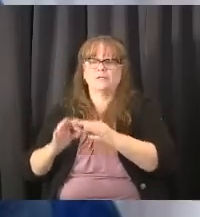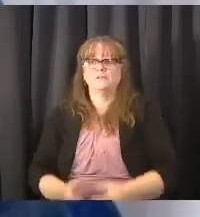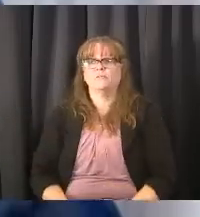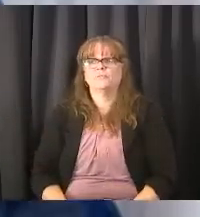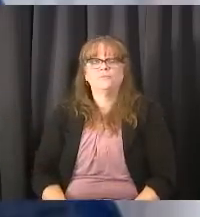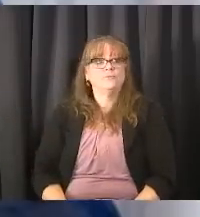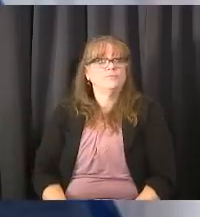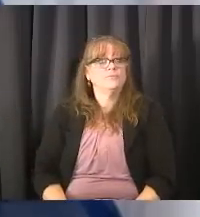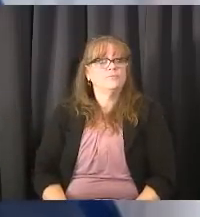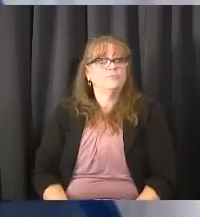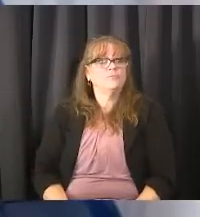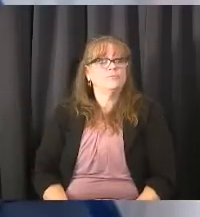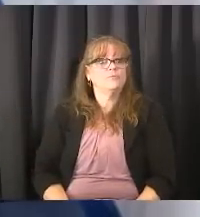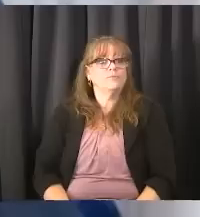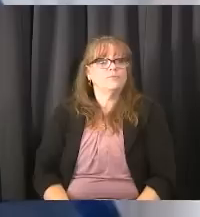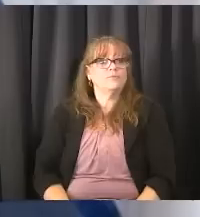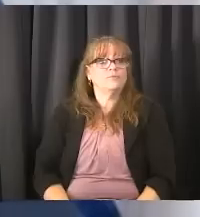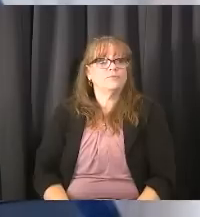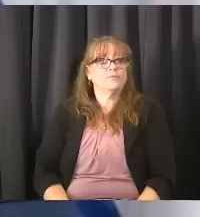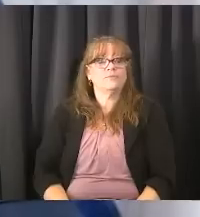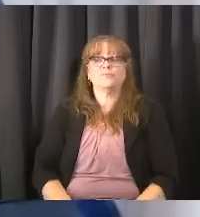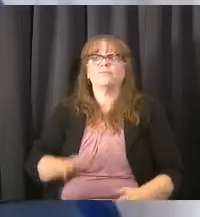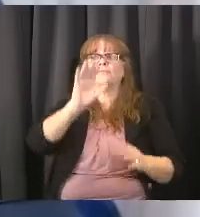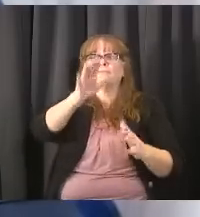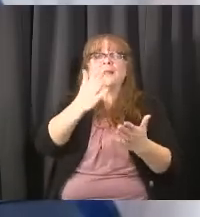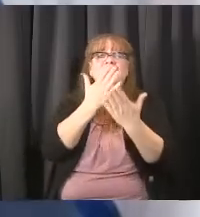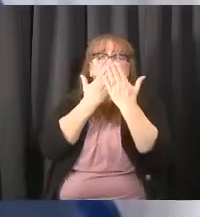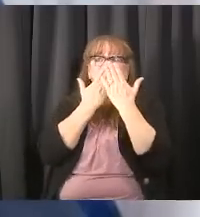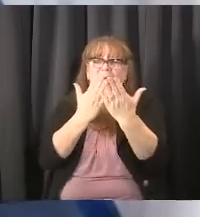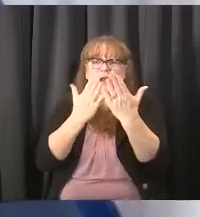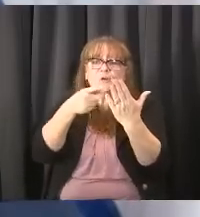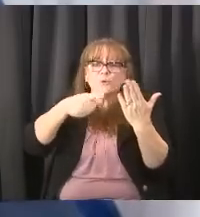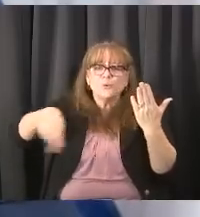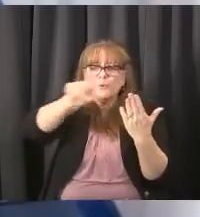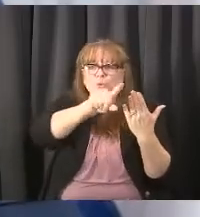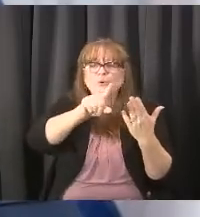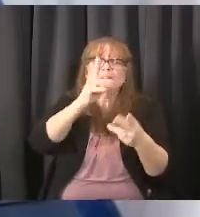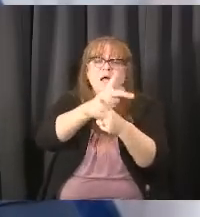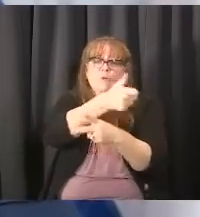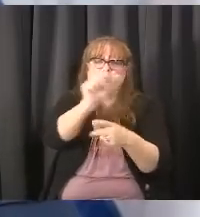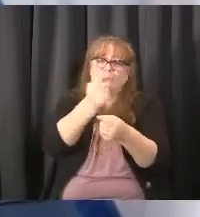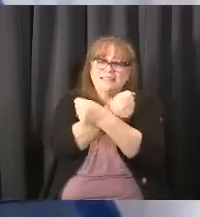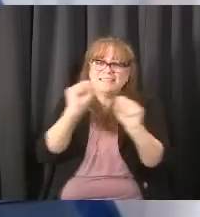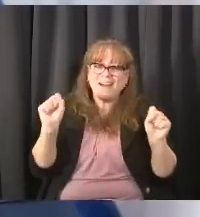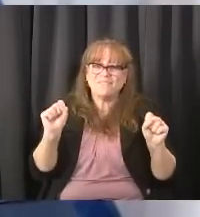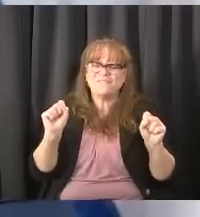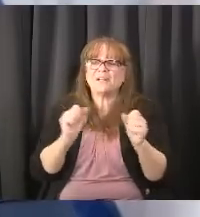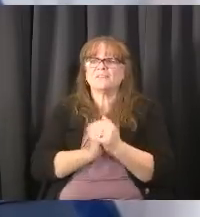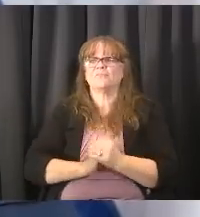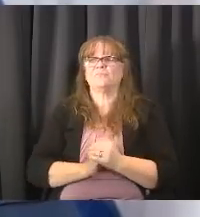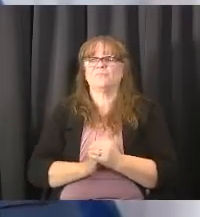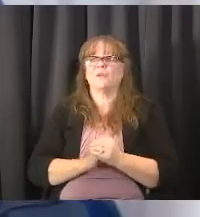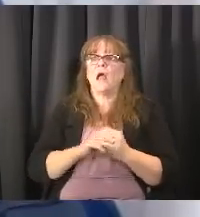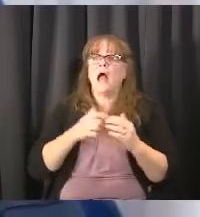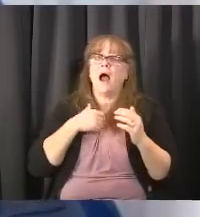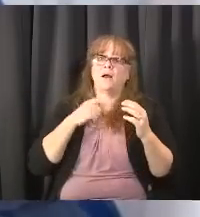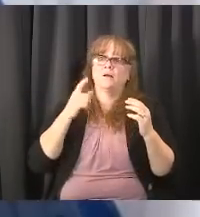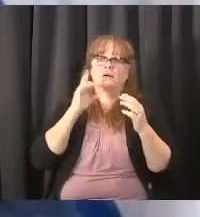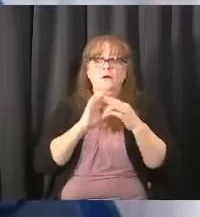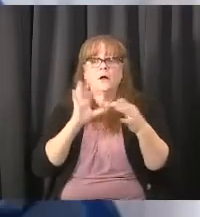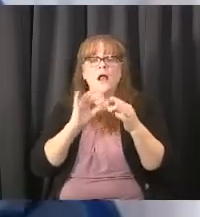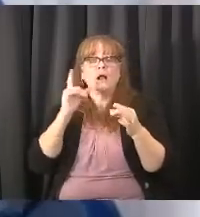So thank you all for joining us. Let's stay safe, Colorado. We talk a lot about the vaccine, but we are still in the throes of the pandemic. In the